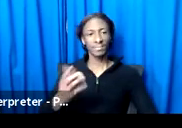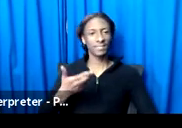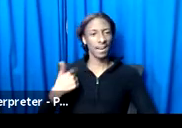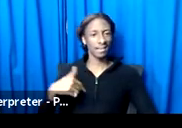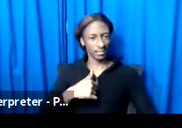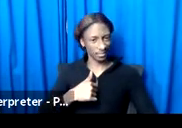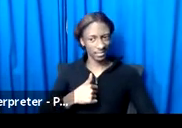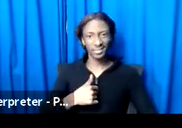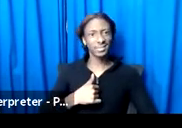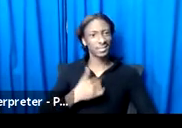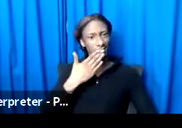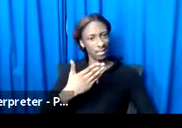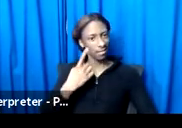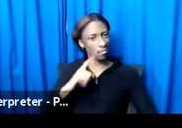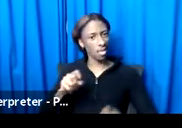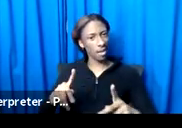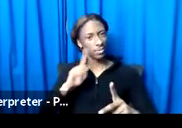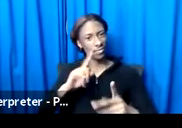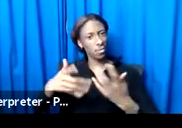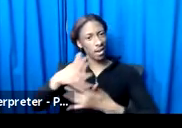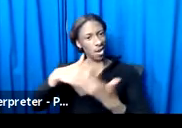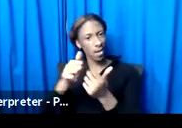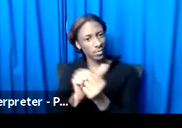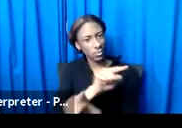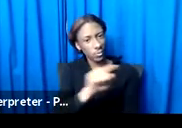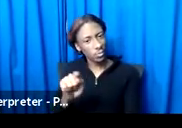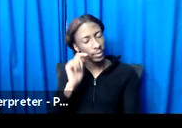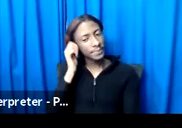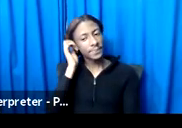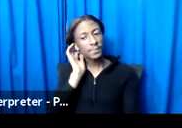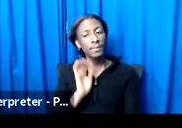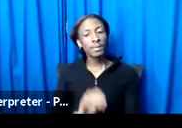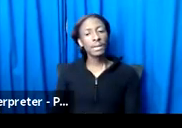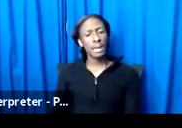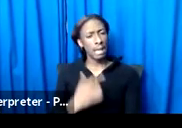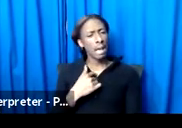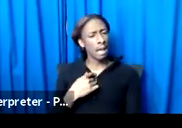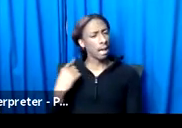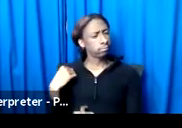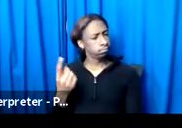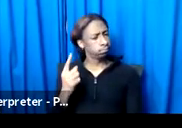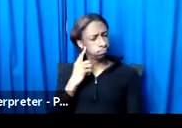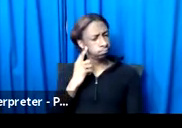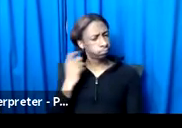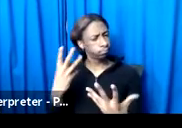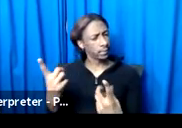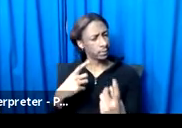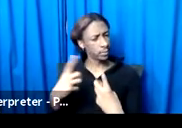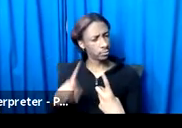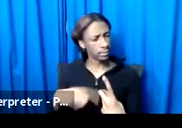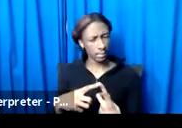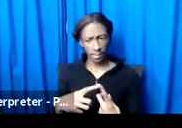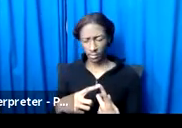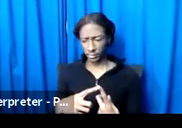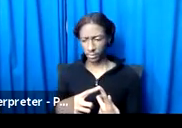really appreciate the opportunity to interact with all of you. I've been hearing a lot of questions about when is